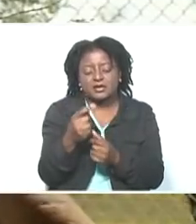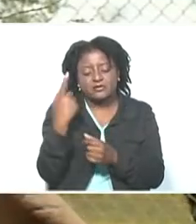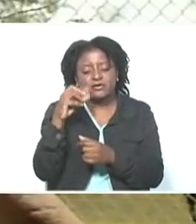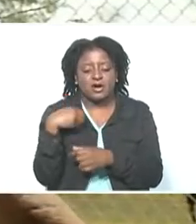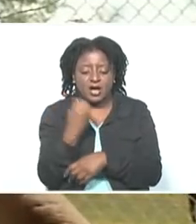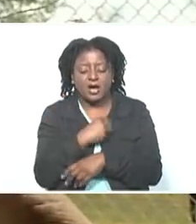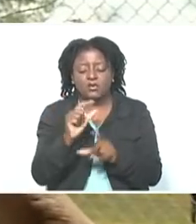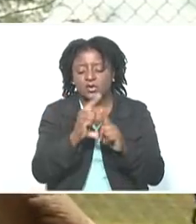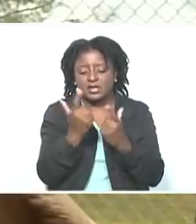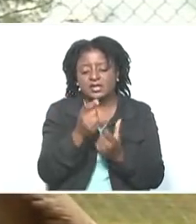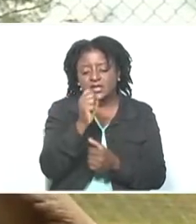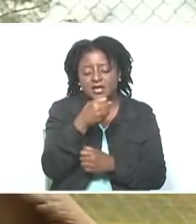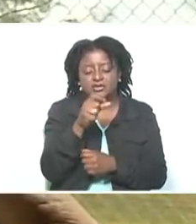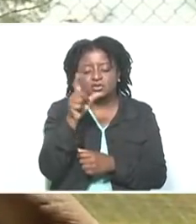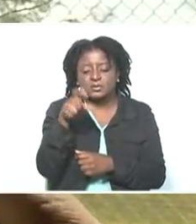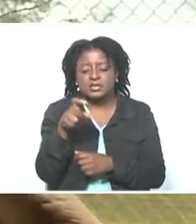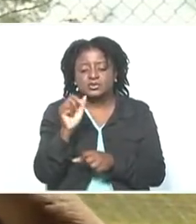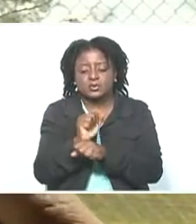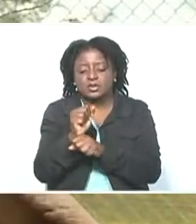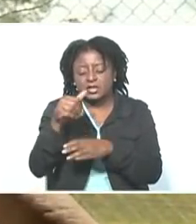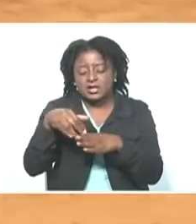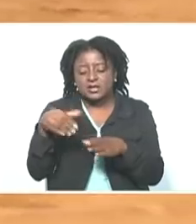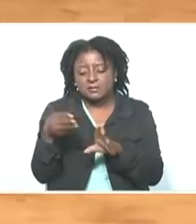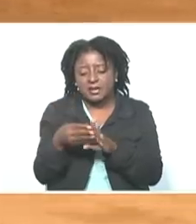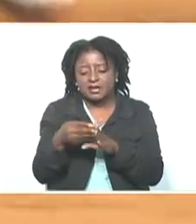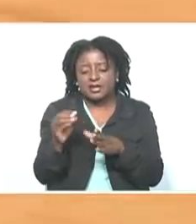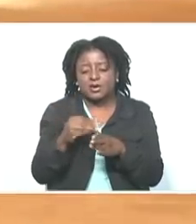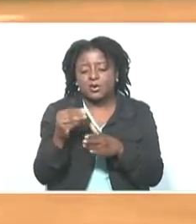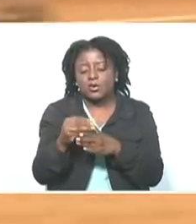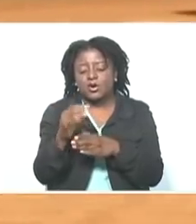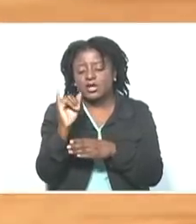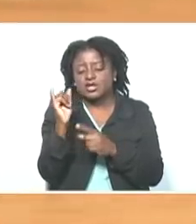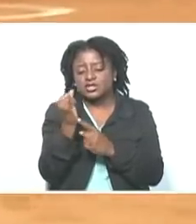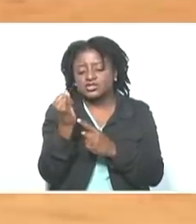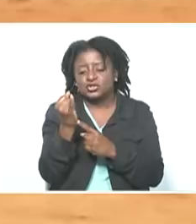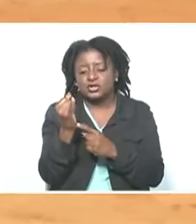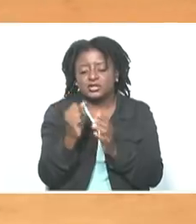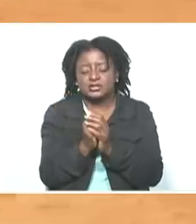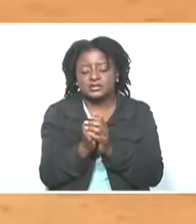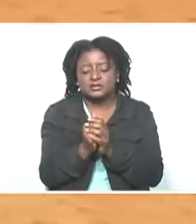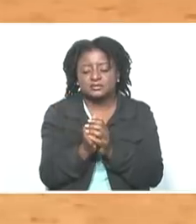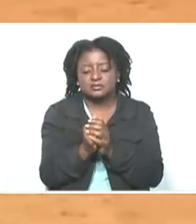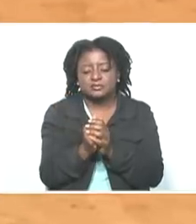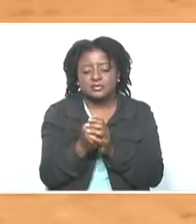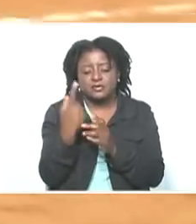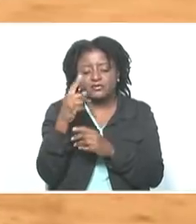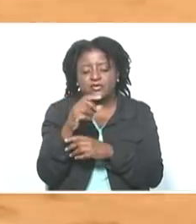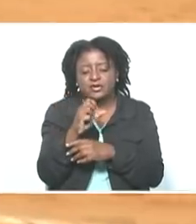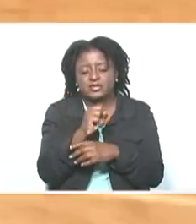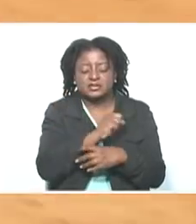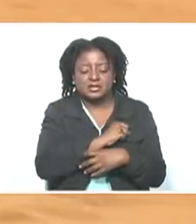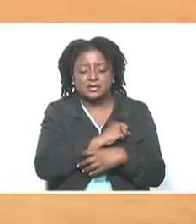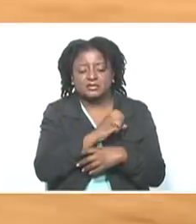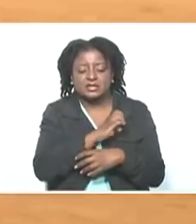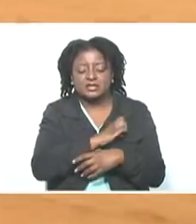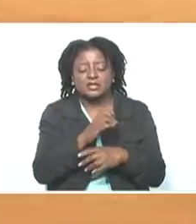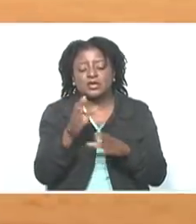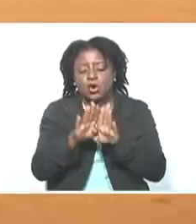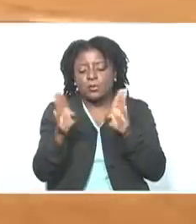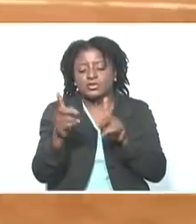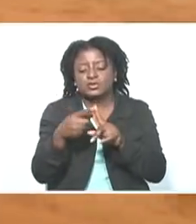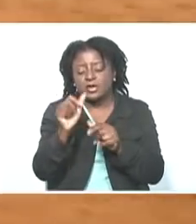yes, you have to be within the banking sector or the insurance sector. For the Sam Haven tournament, of course, we open it up to everybody. And that'll do it